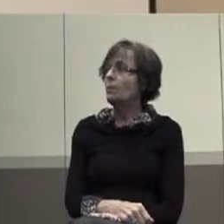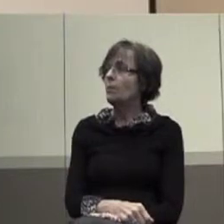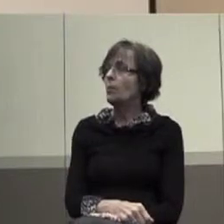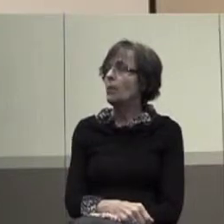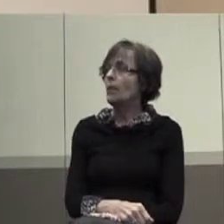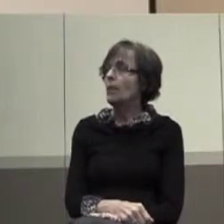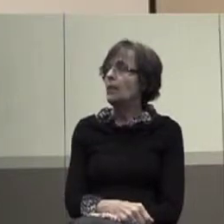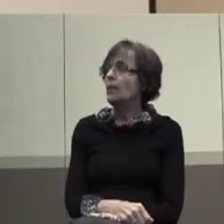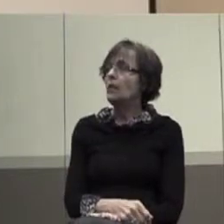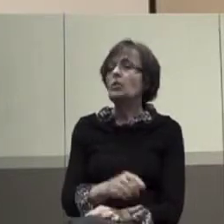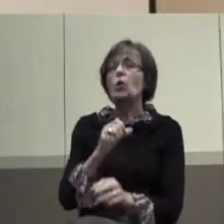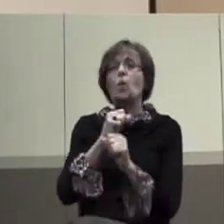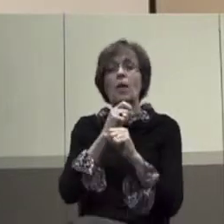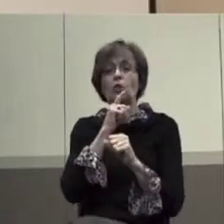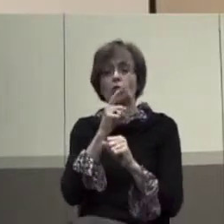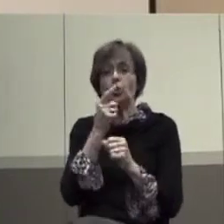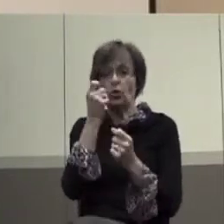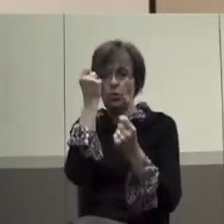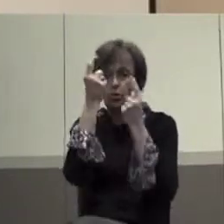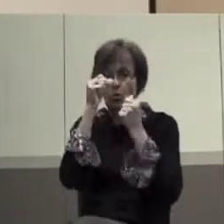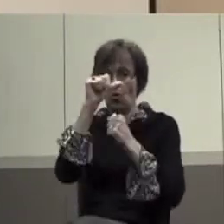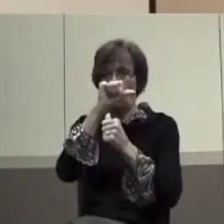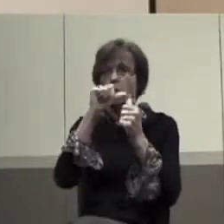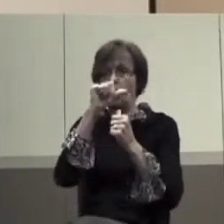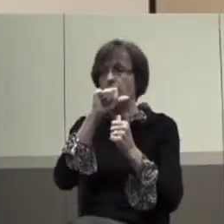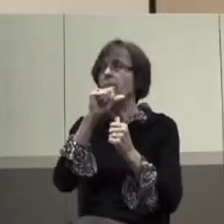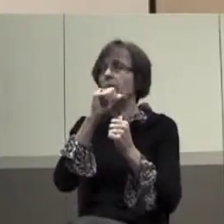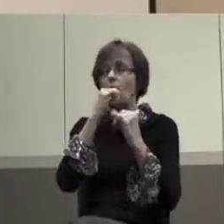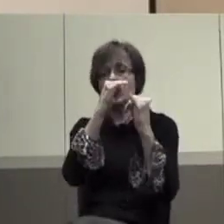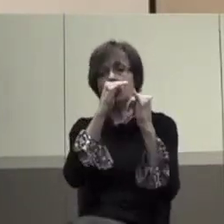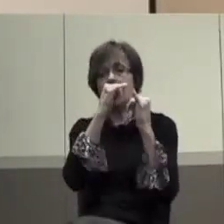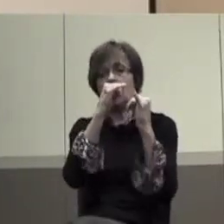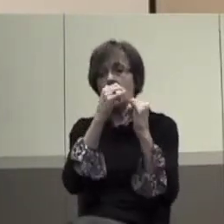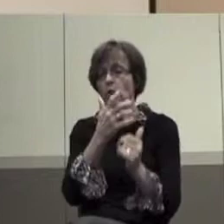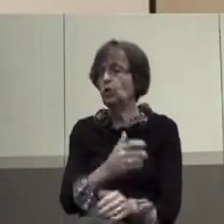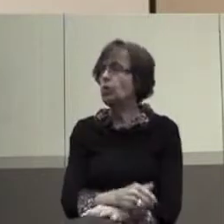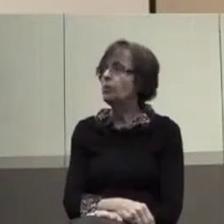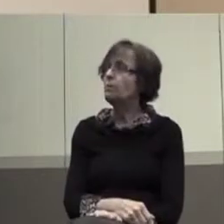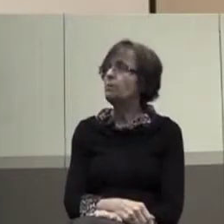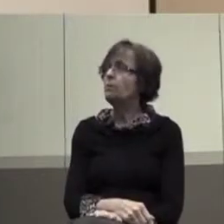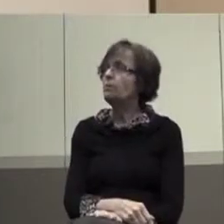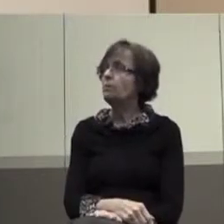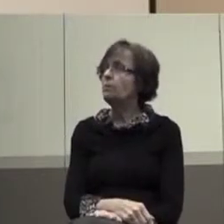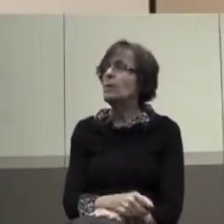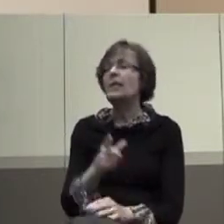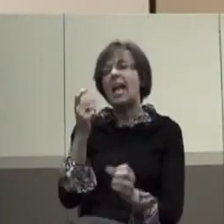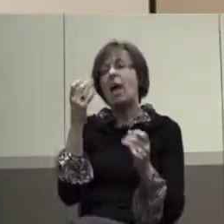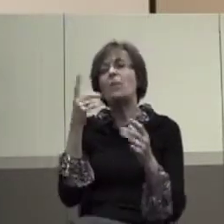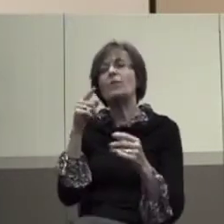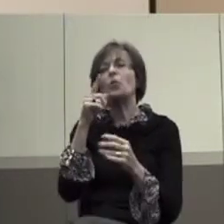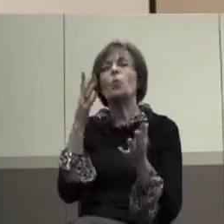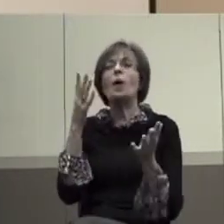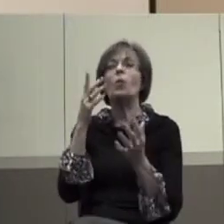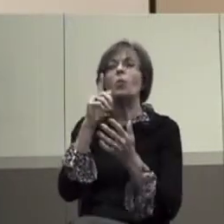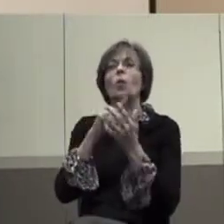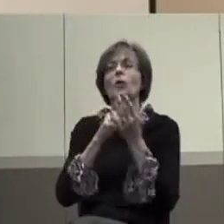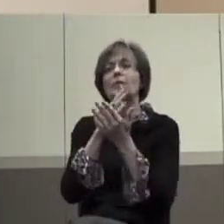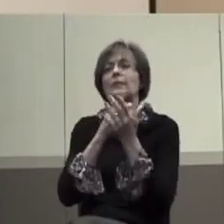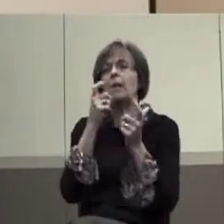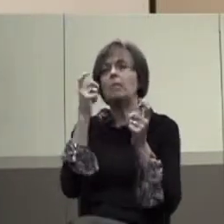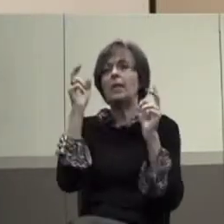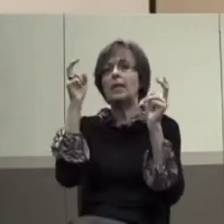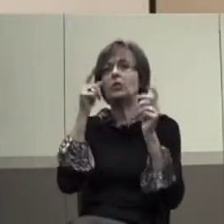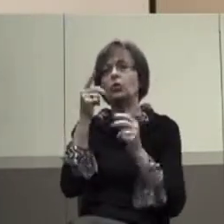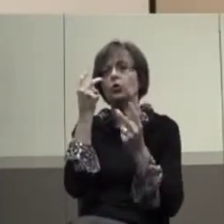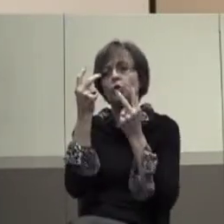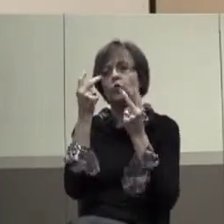So you've got to make sure that you're on the same page. All right? How many of you, well, let's think about what were some of the big issues you saw in